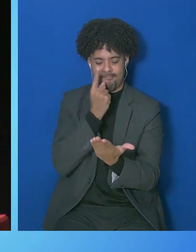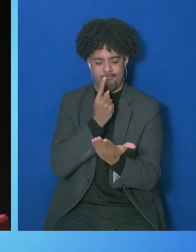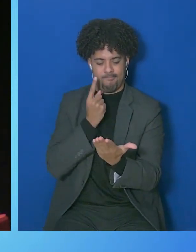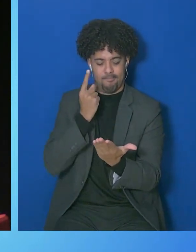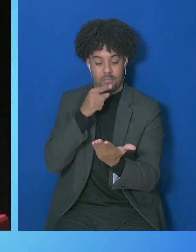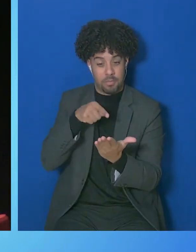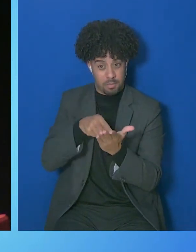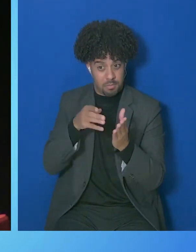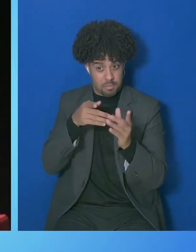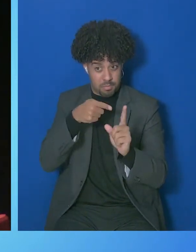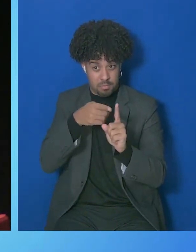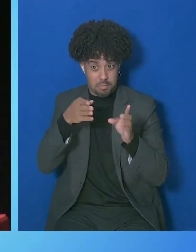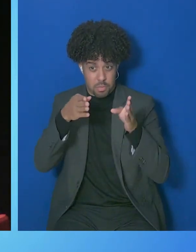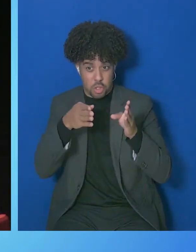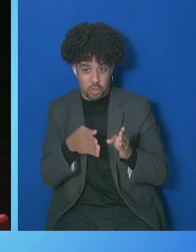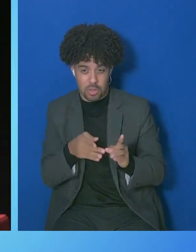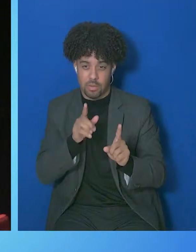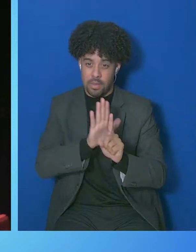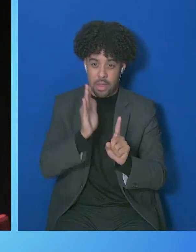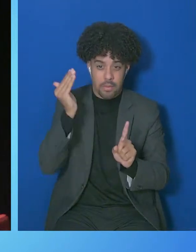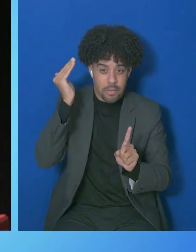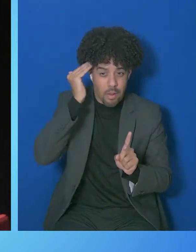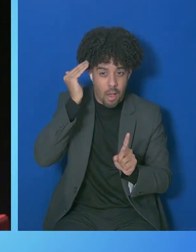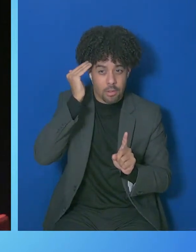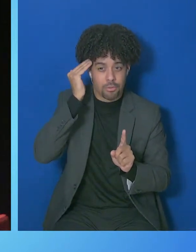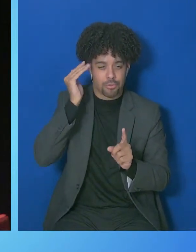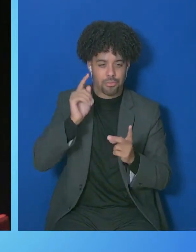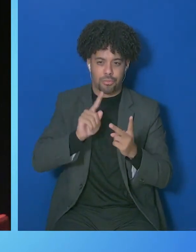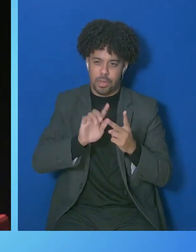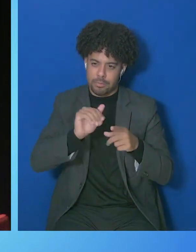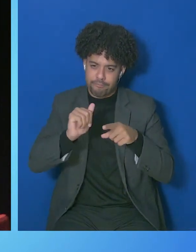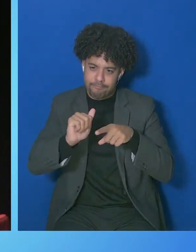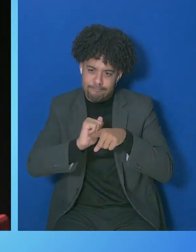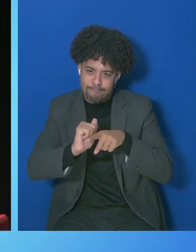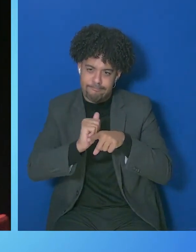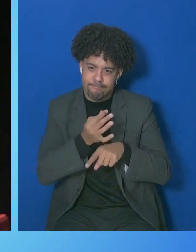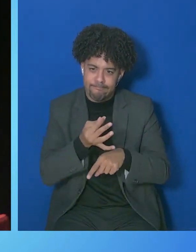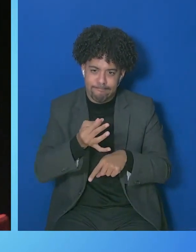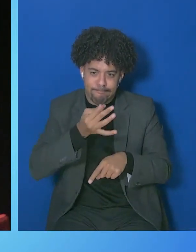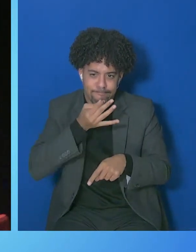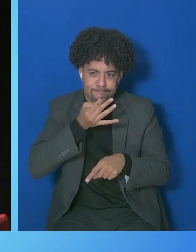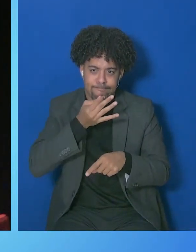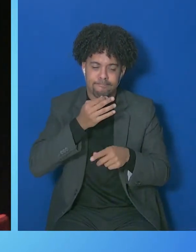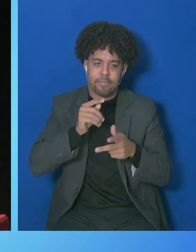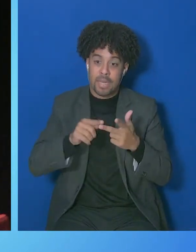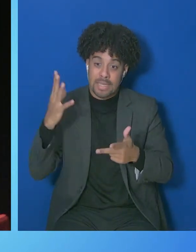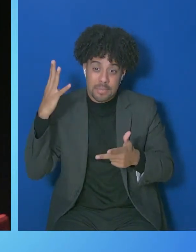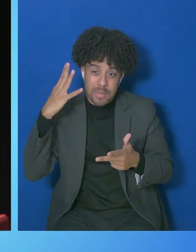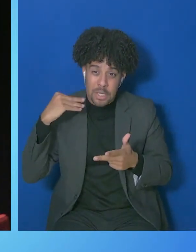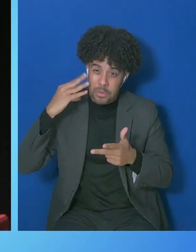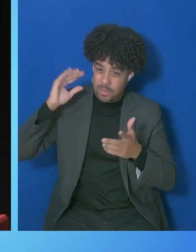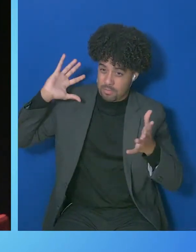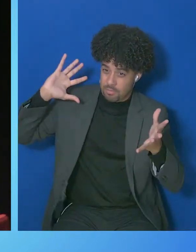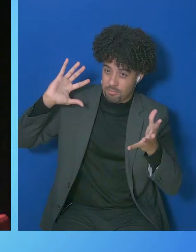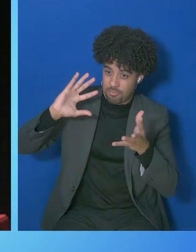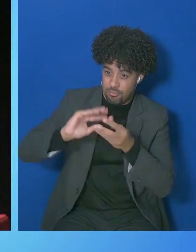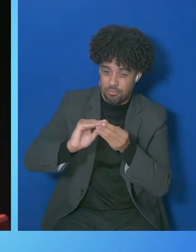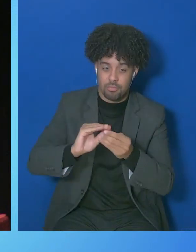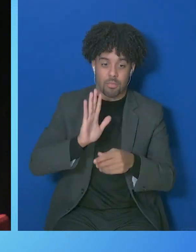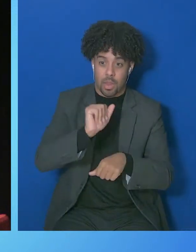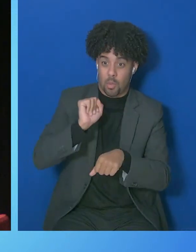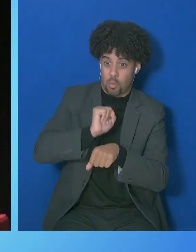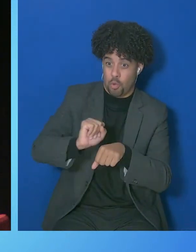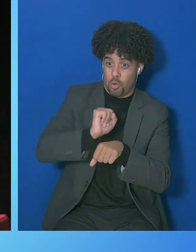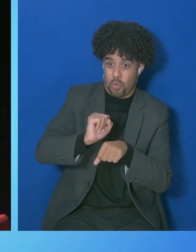experience, their hard work for ASDB and their leadership of our organization that they